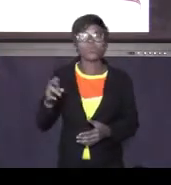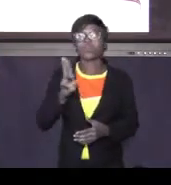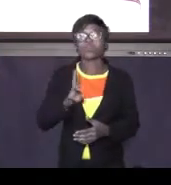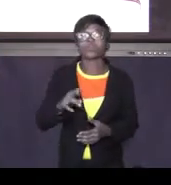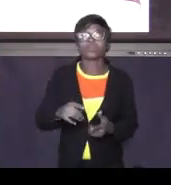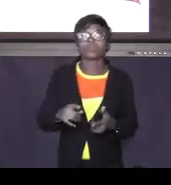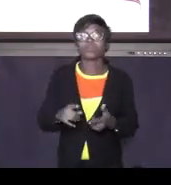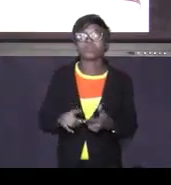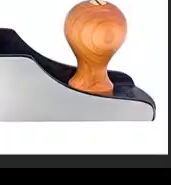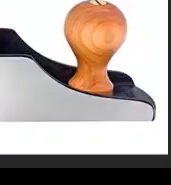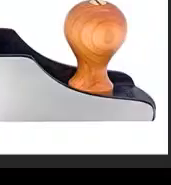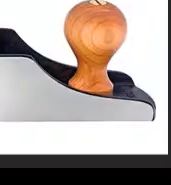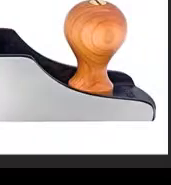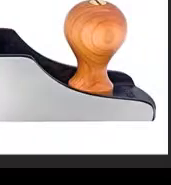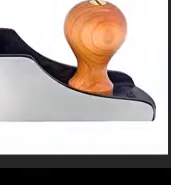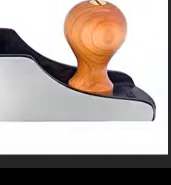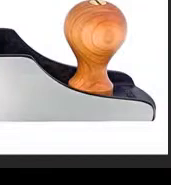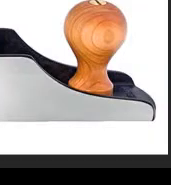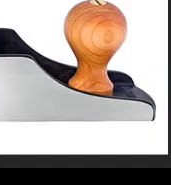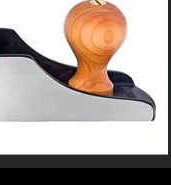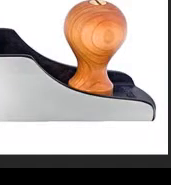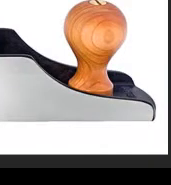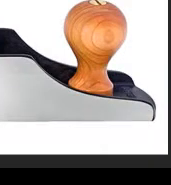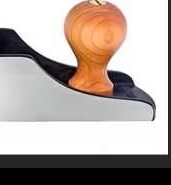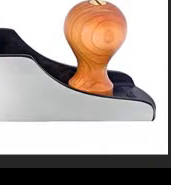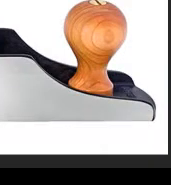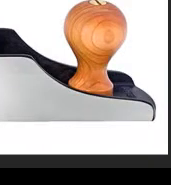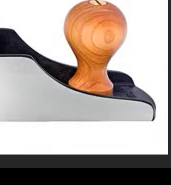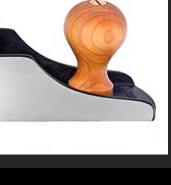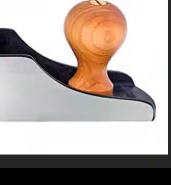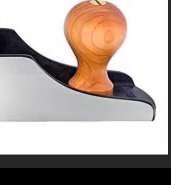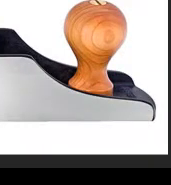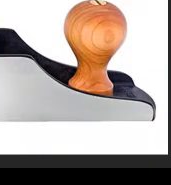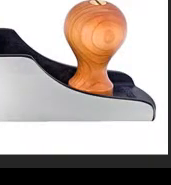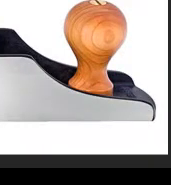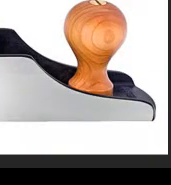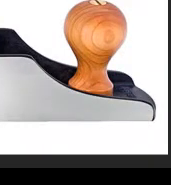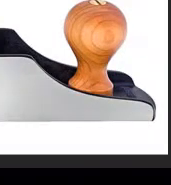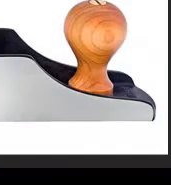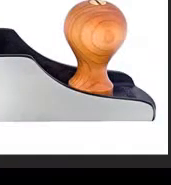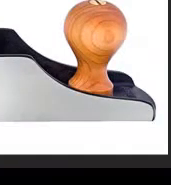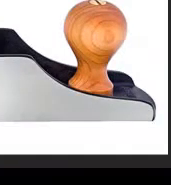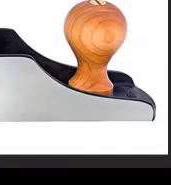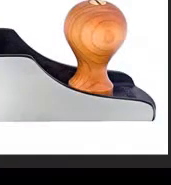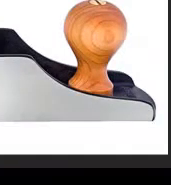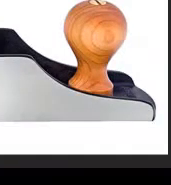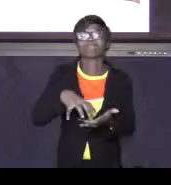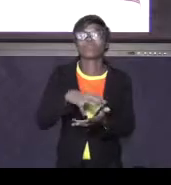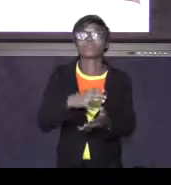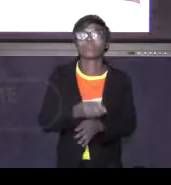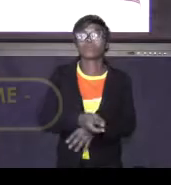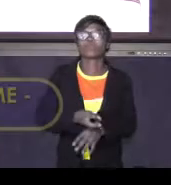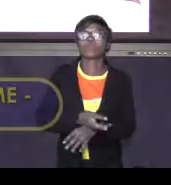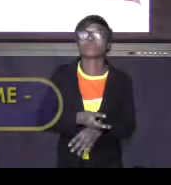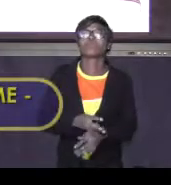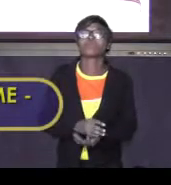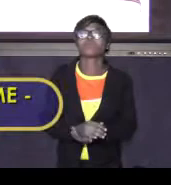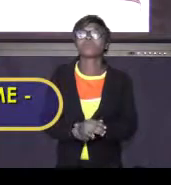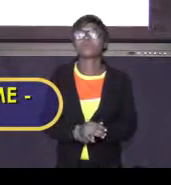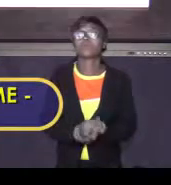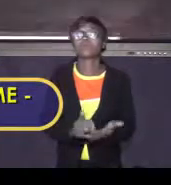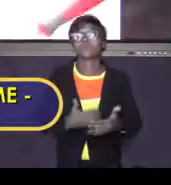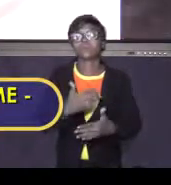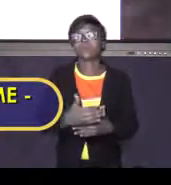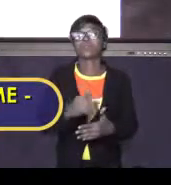wood. If you have been to carpentry, you'll have seen it used for smoothing rough surface of wood.